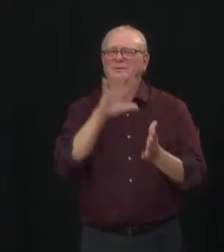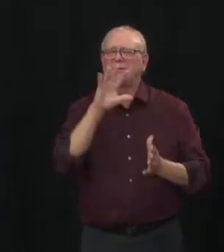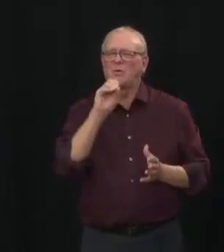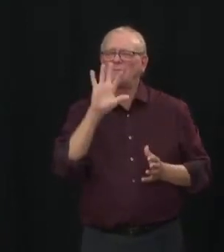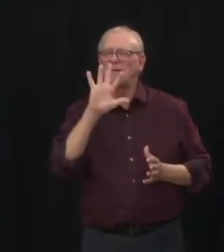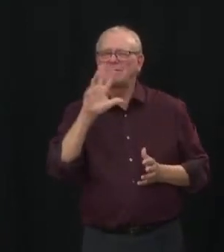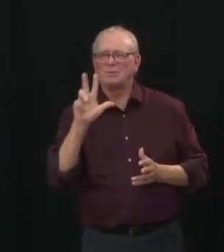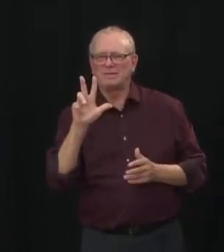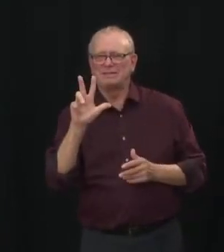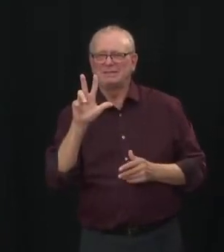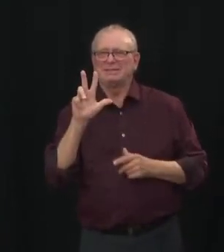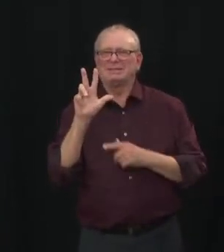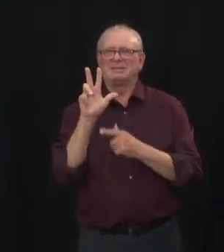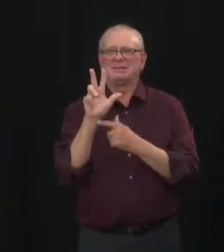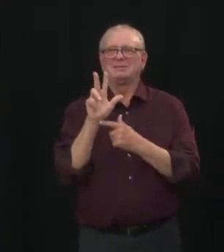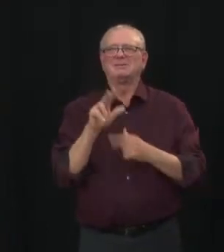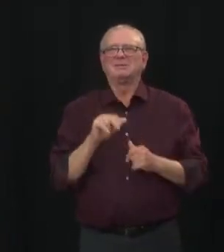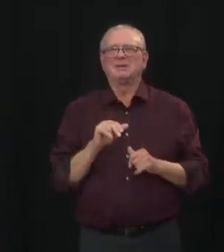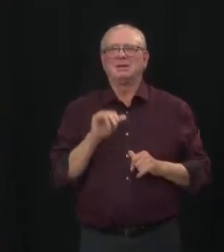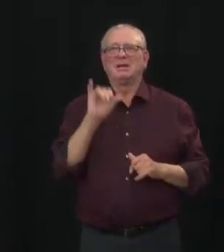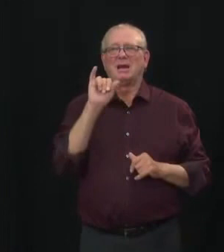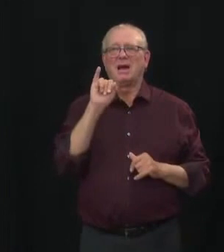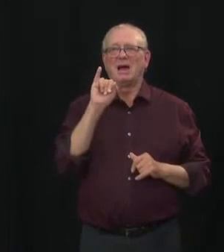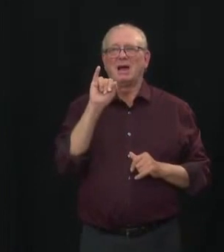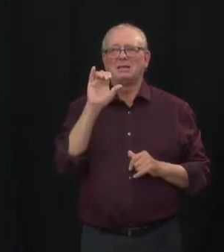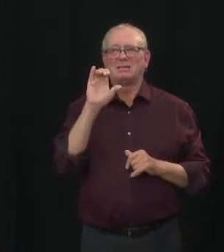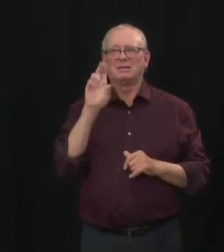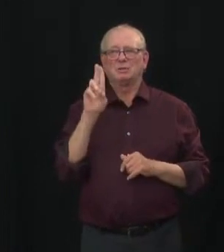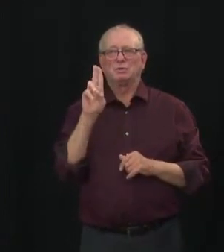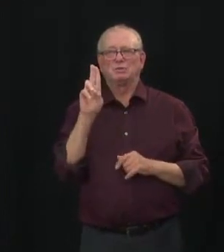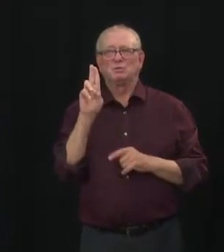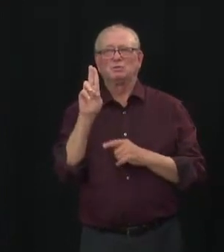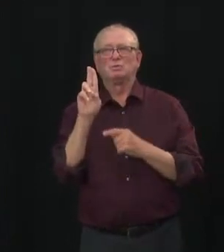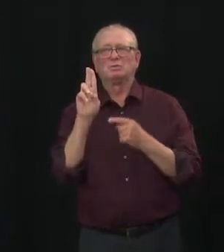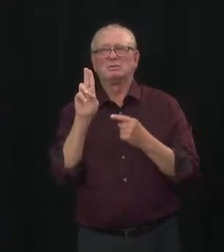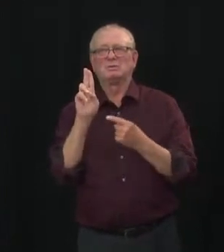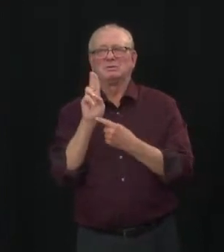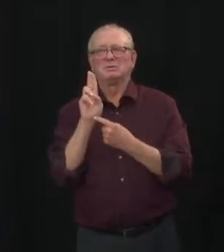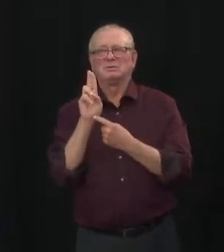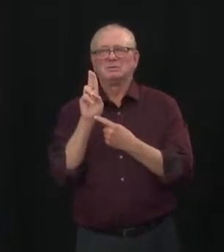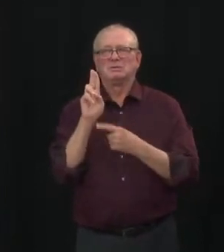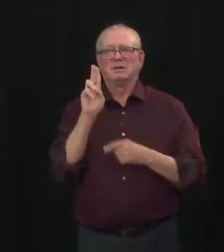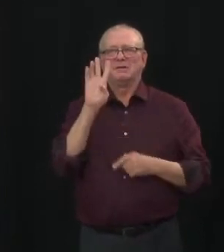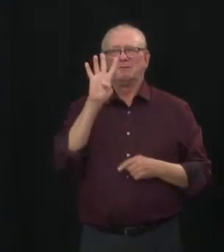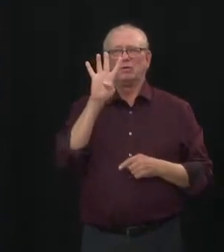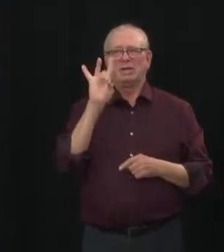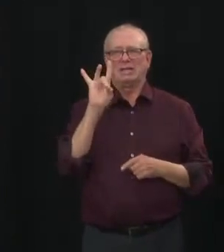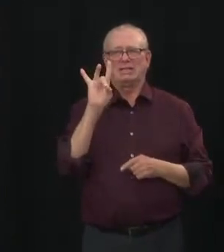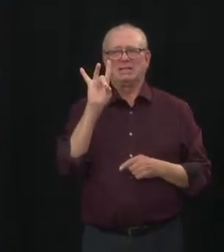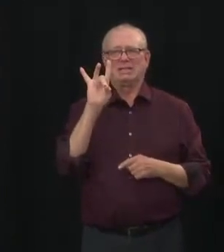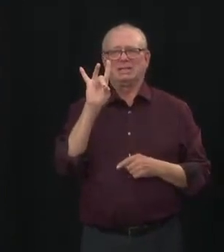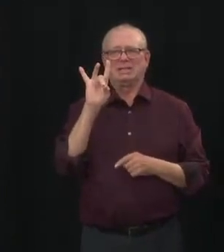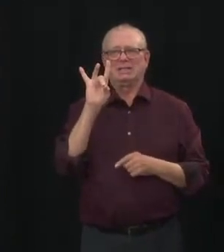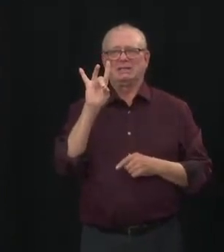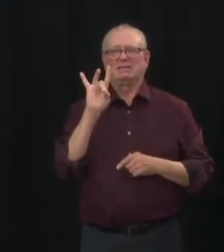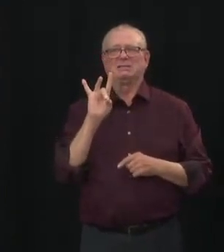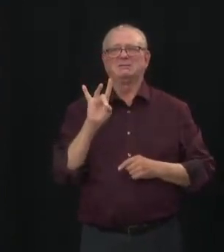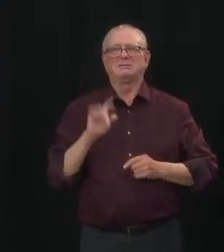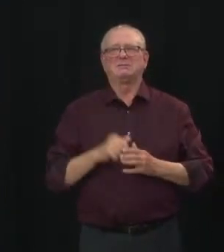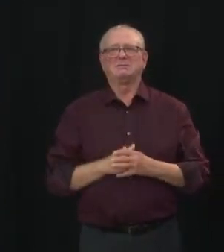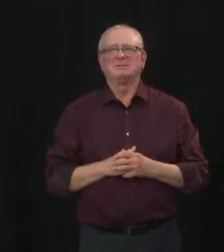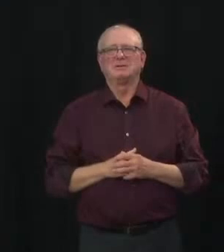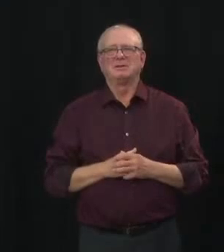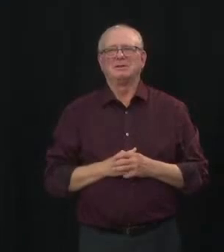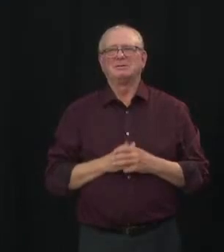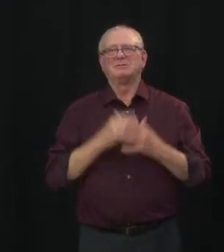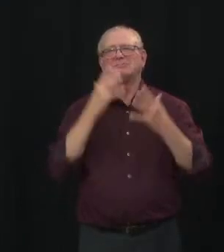between April 5th and April 11th, an average of about 5 deaths per day related to COVID-19 were reported to